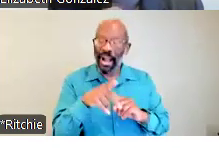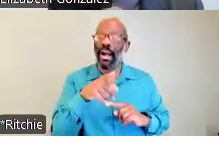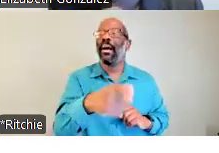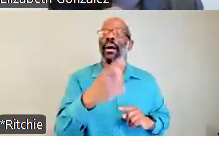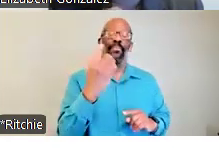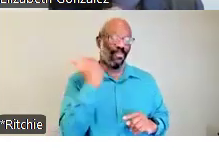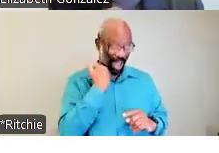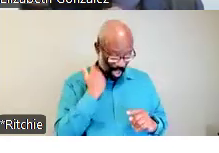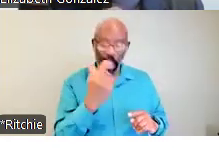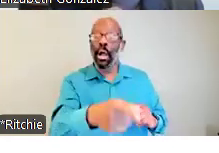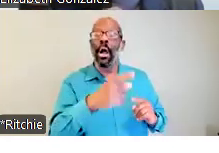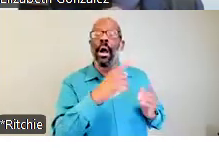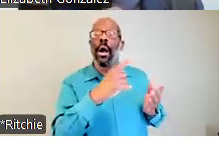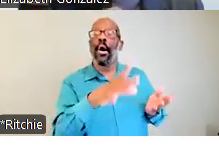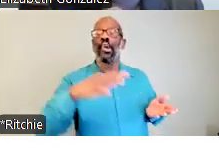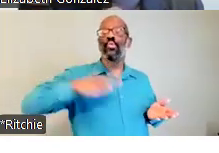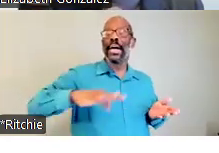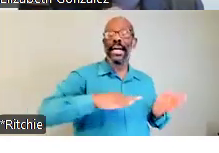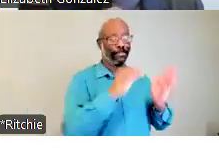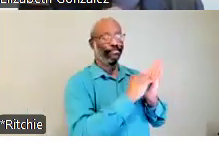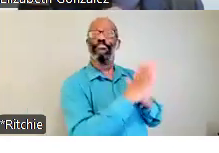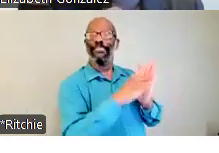report for 10 years.